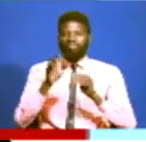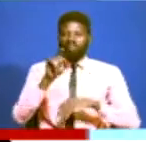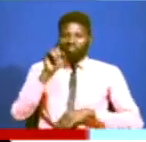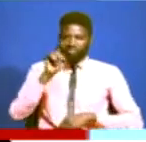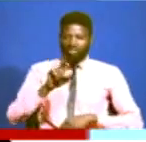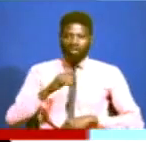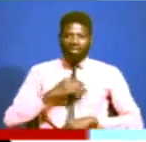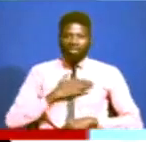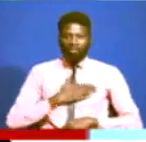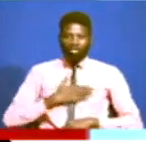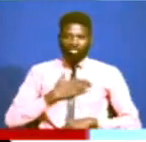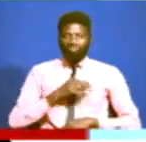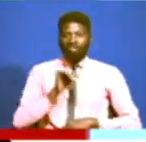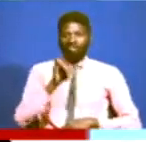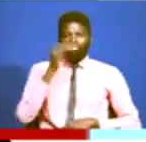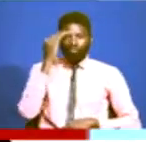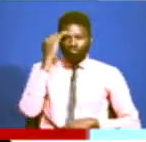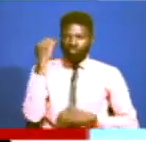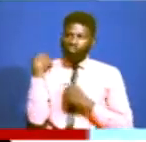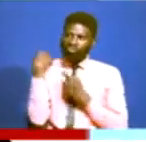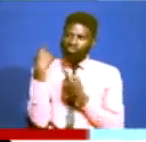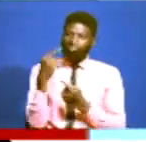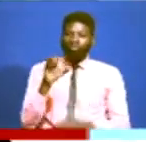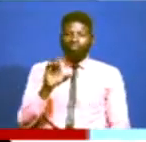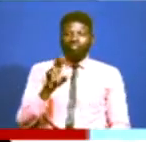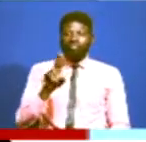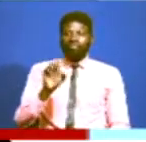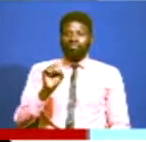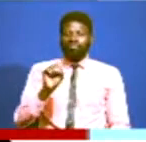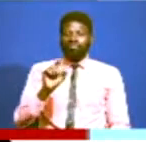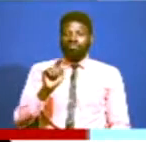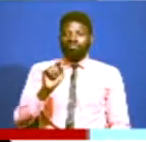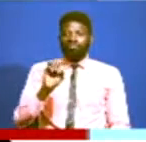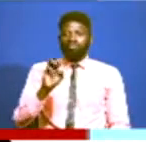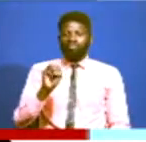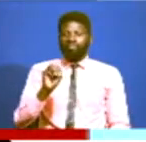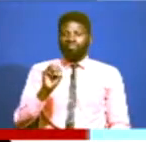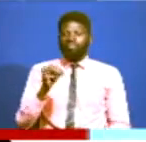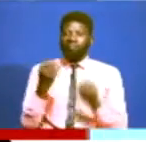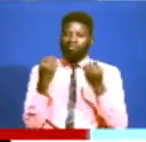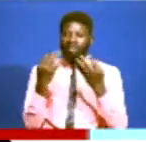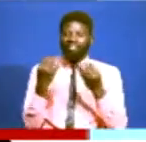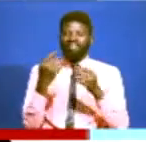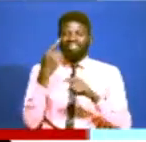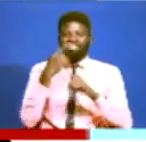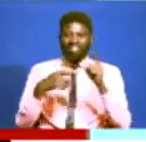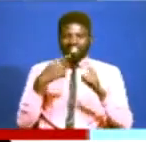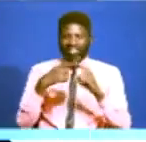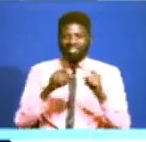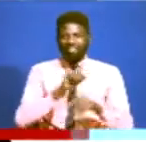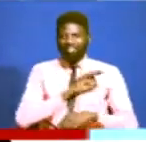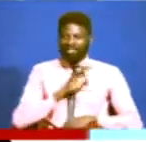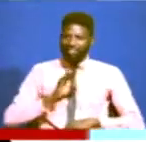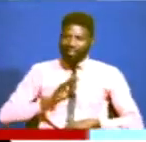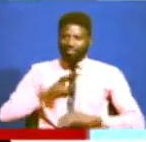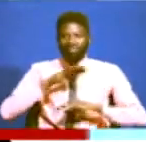I know customs was for many years under resourced in terms of the number of staff. You could work for many